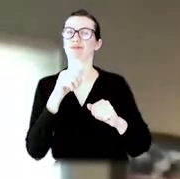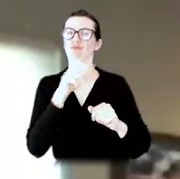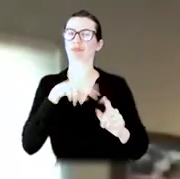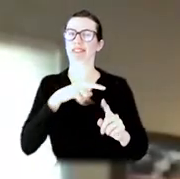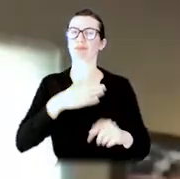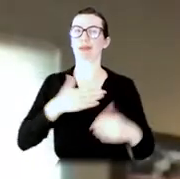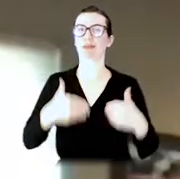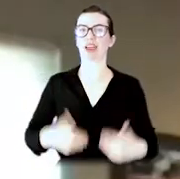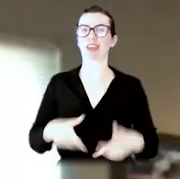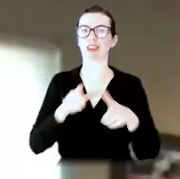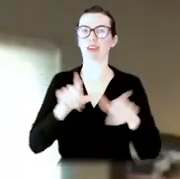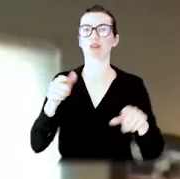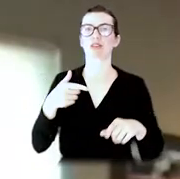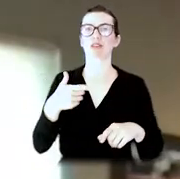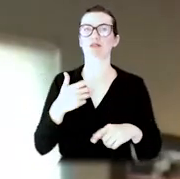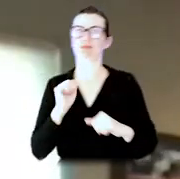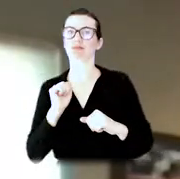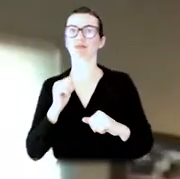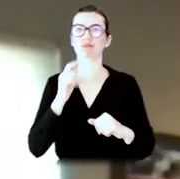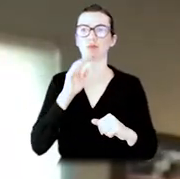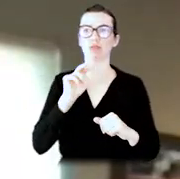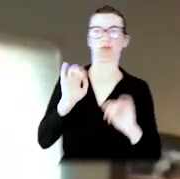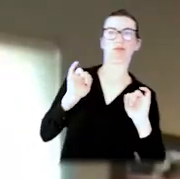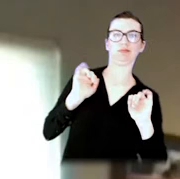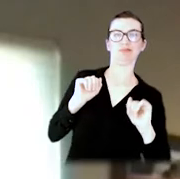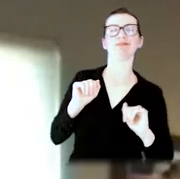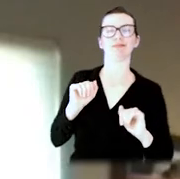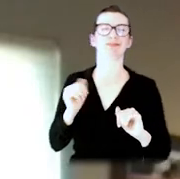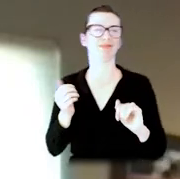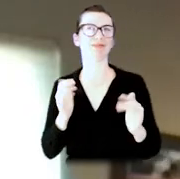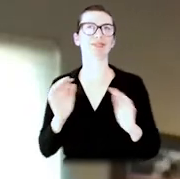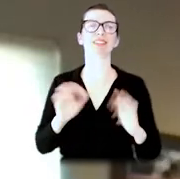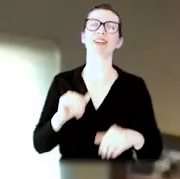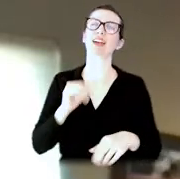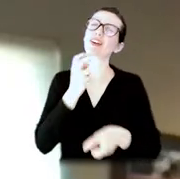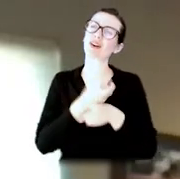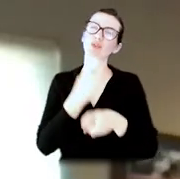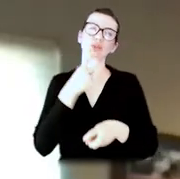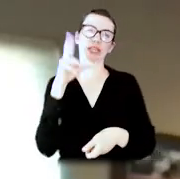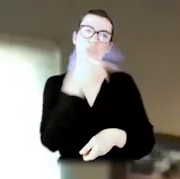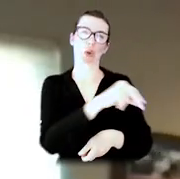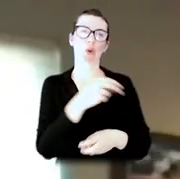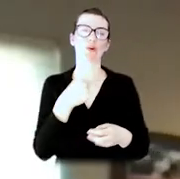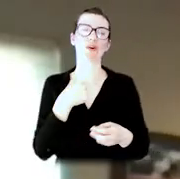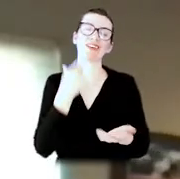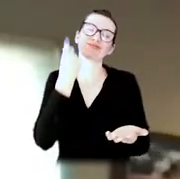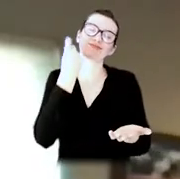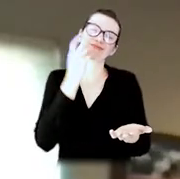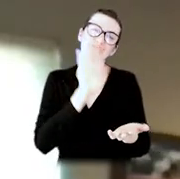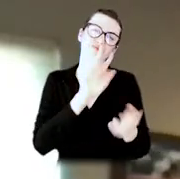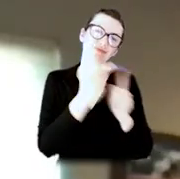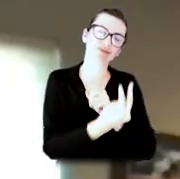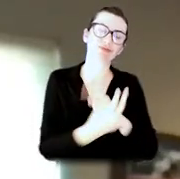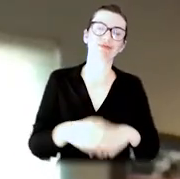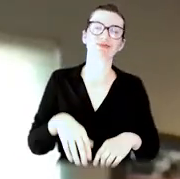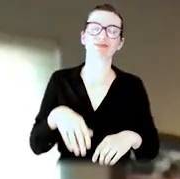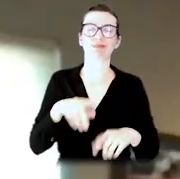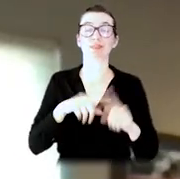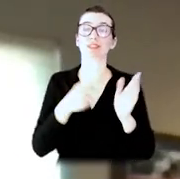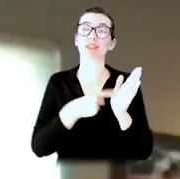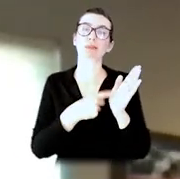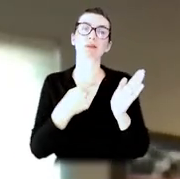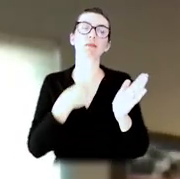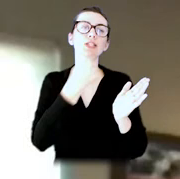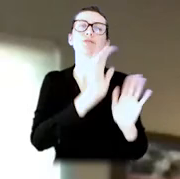going to be kind of accepting of it or not. It's hard to say no, because I get it. But sometimes I just say, no,